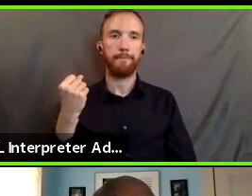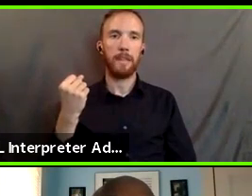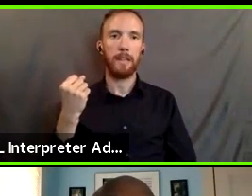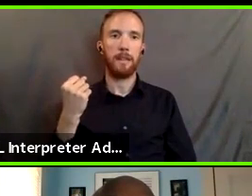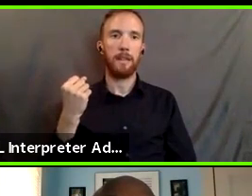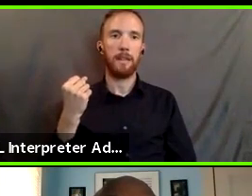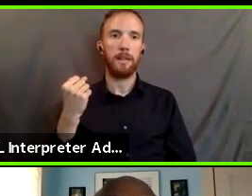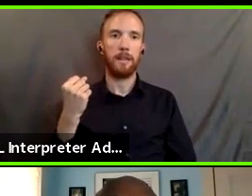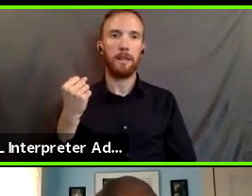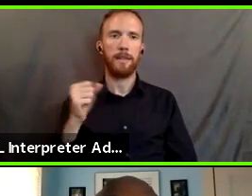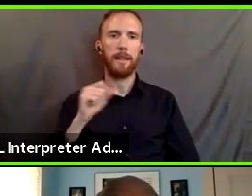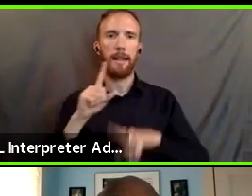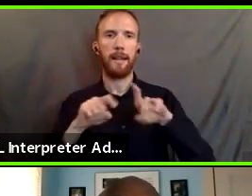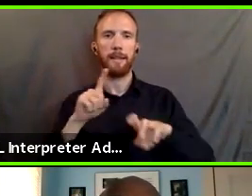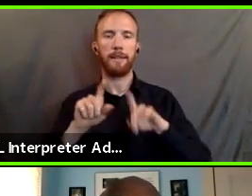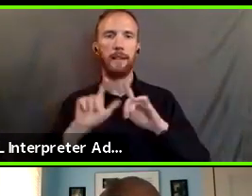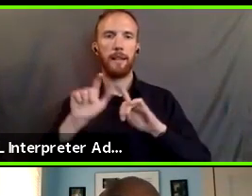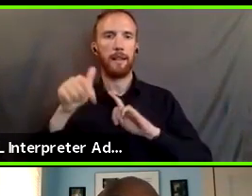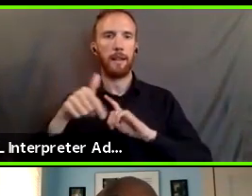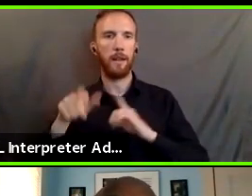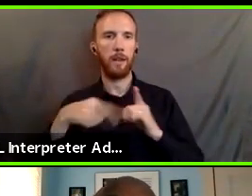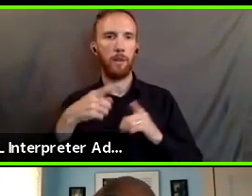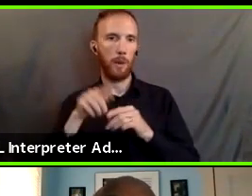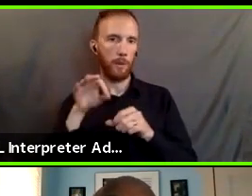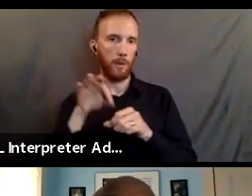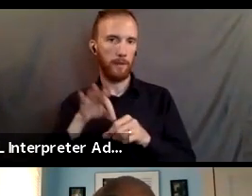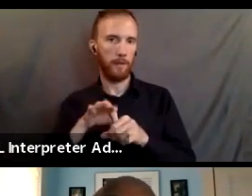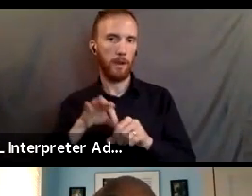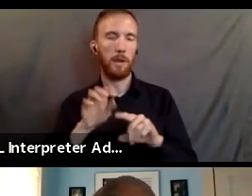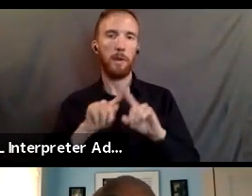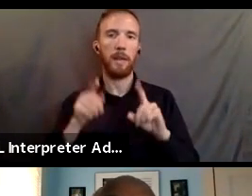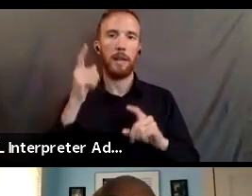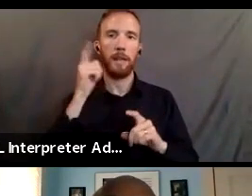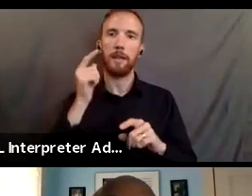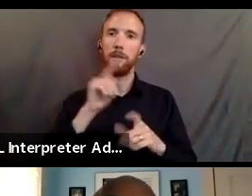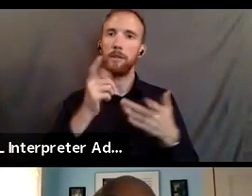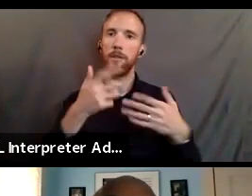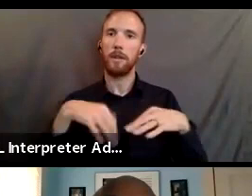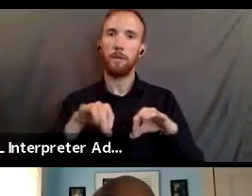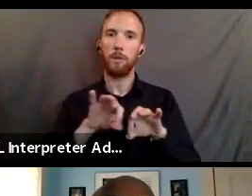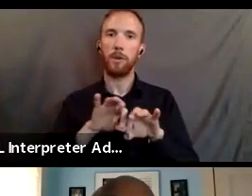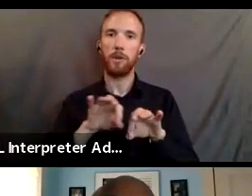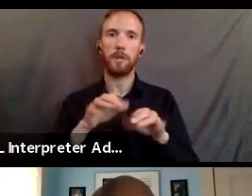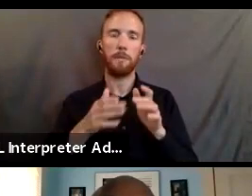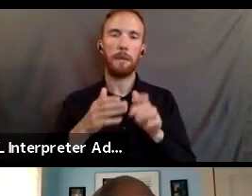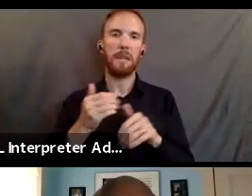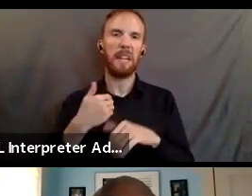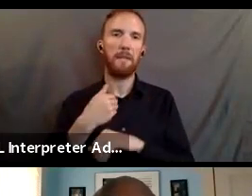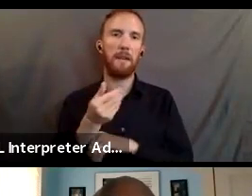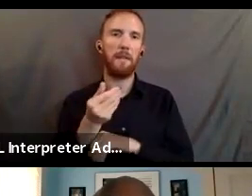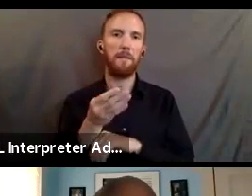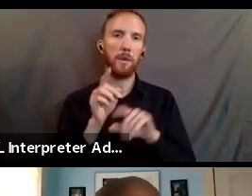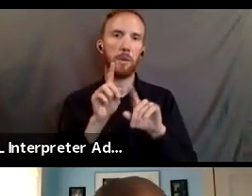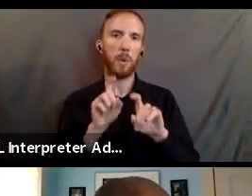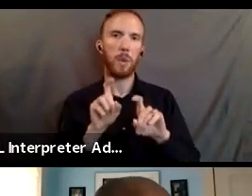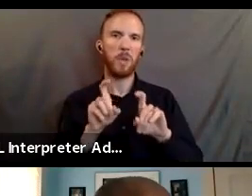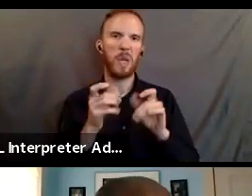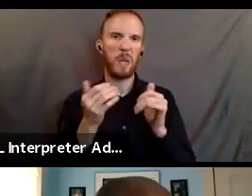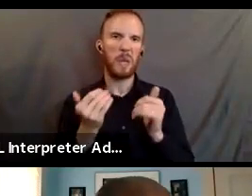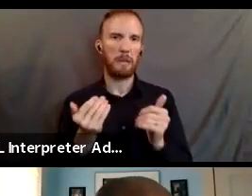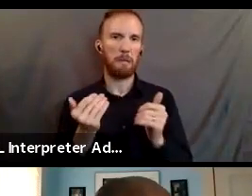on these different matters but i i think it's important to allow for a couple questions at this time